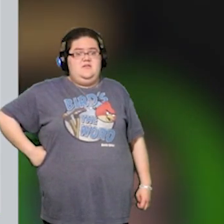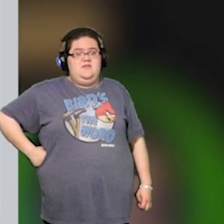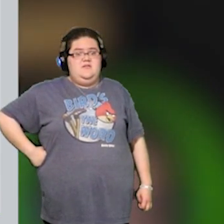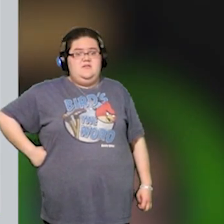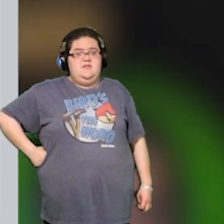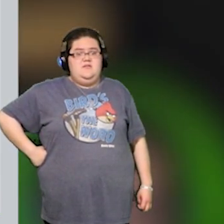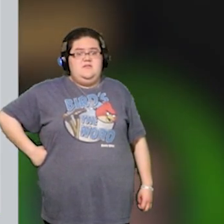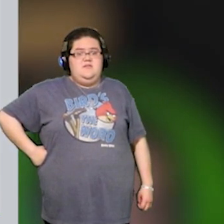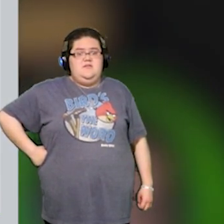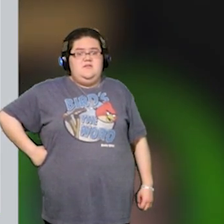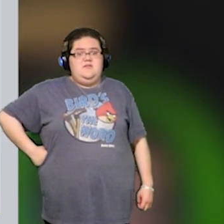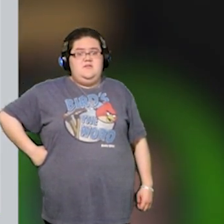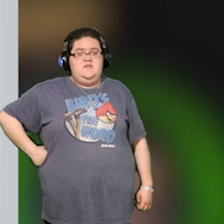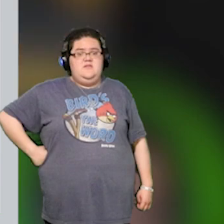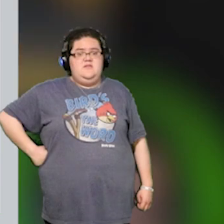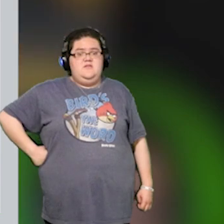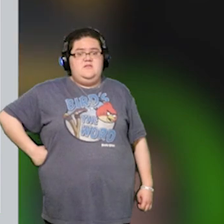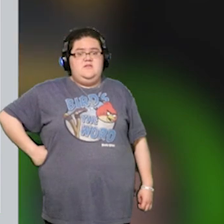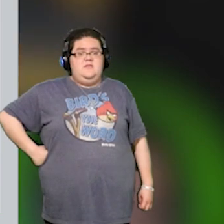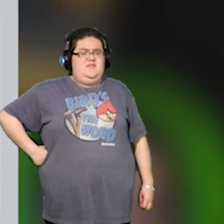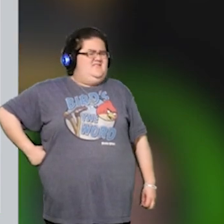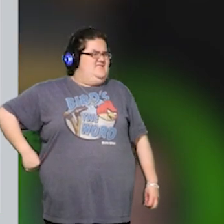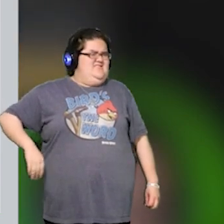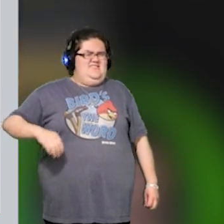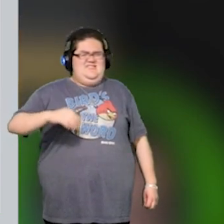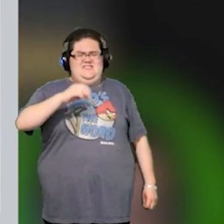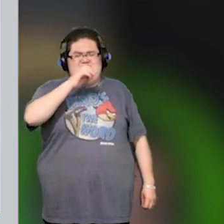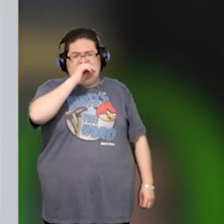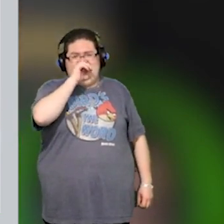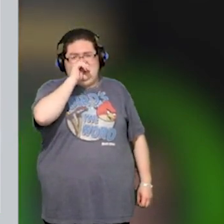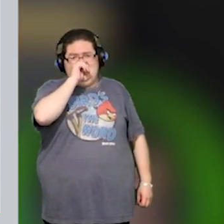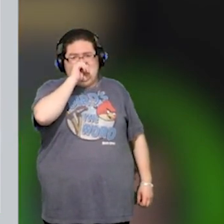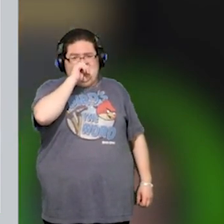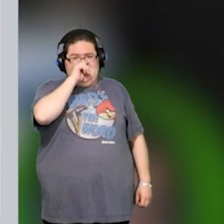Fuck getting hit by that man. No, fuck that.